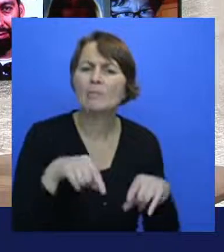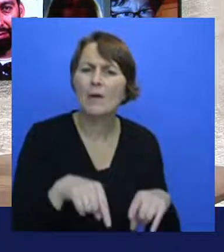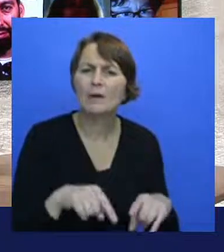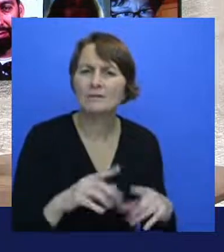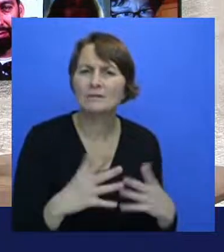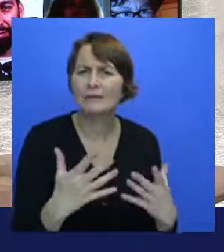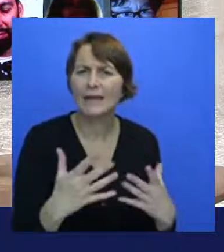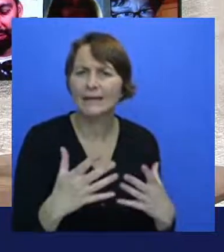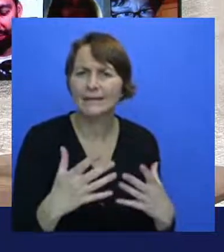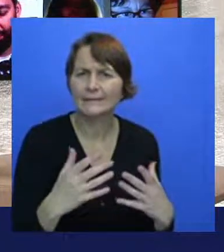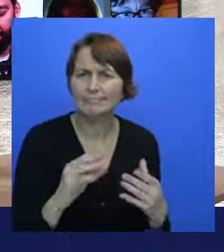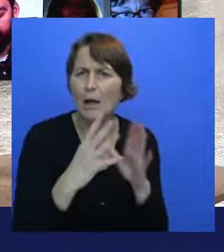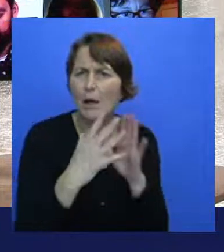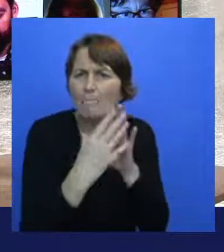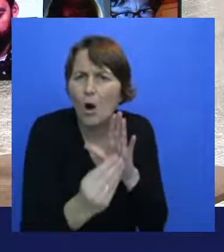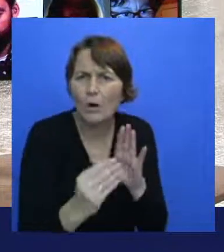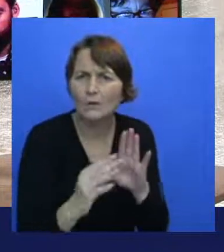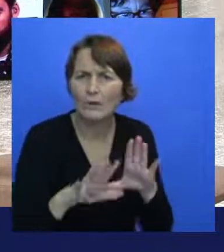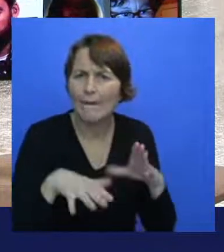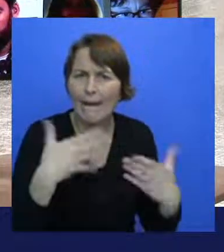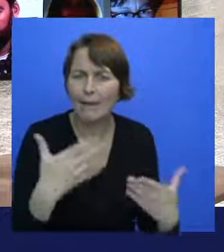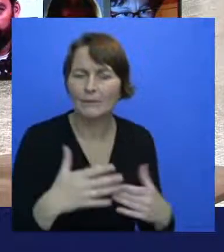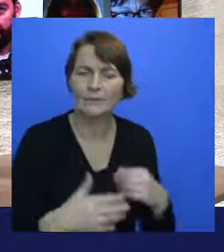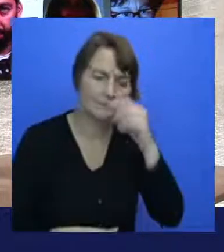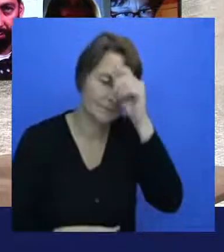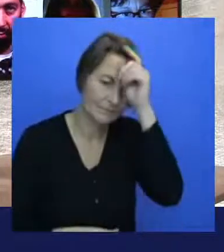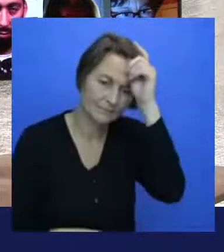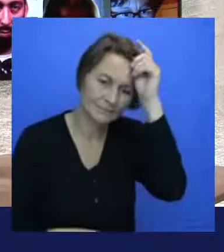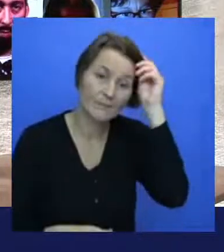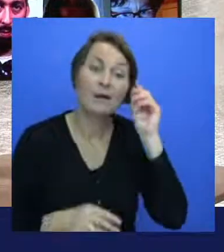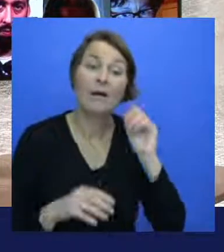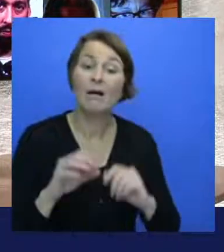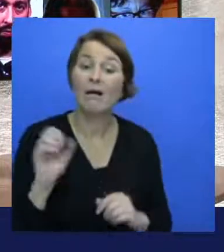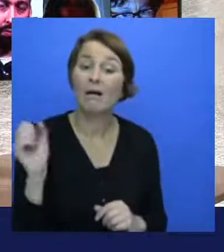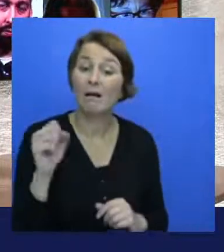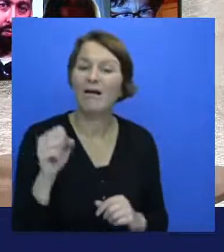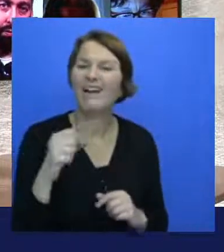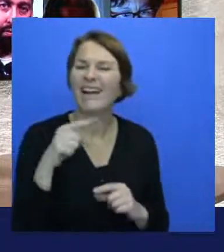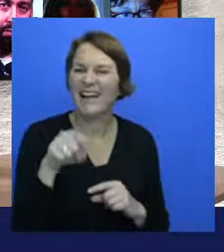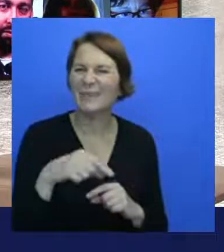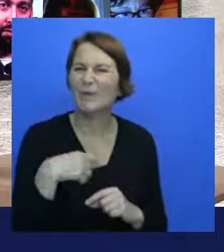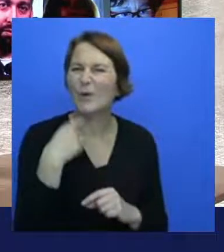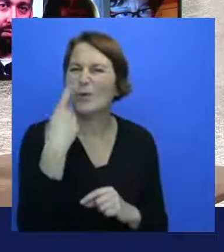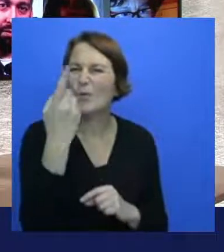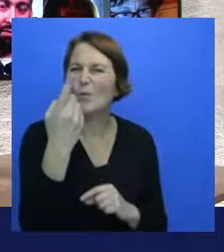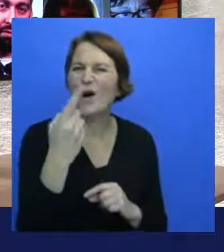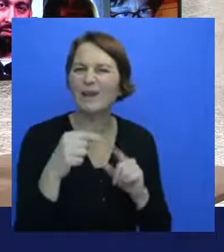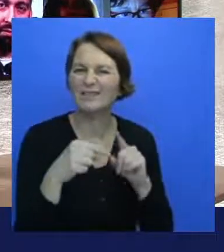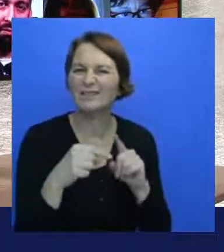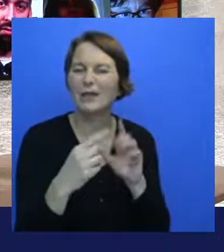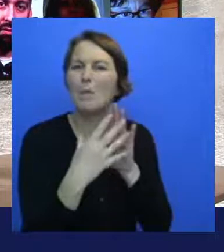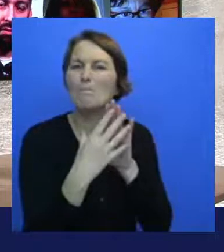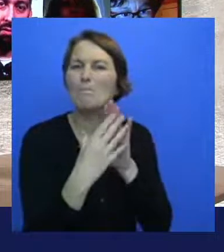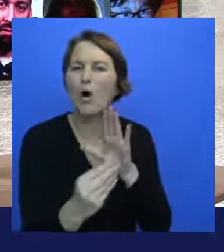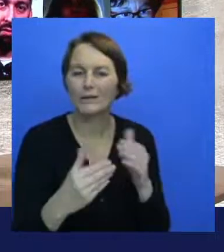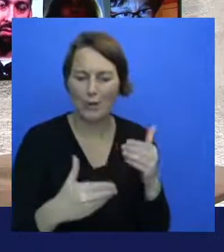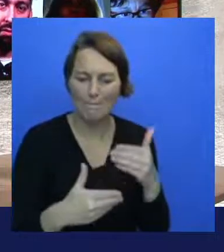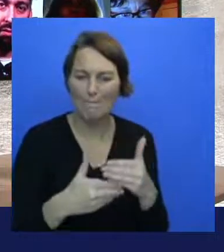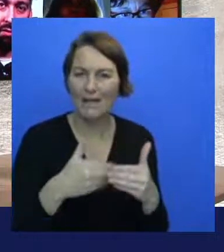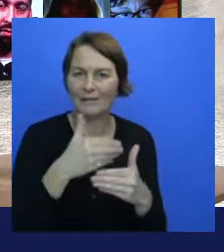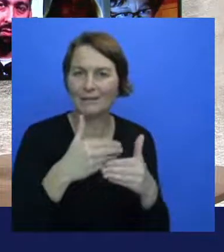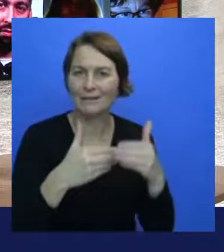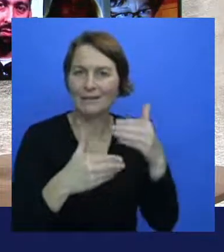For me, it was pretty easy because there is that model builder availability in the